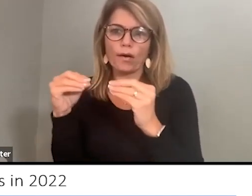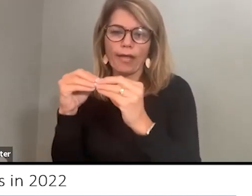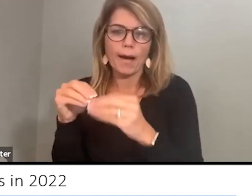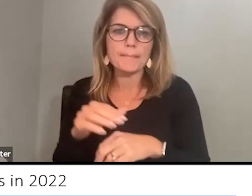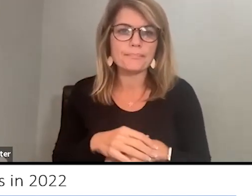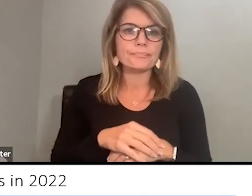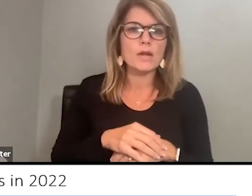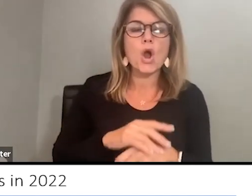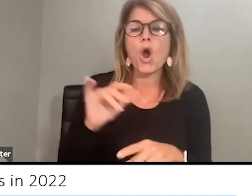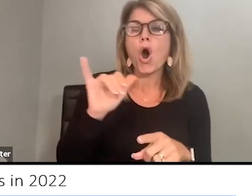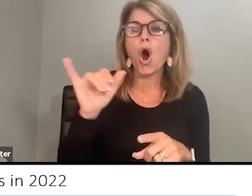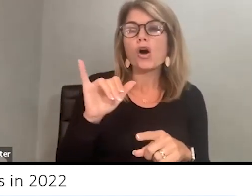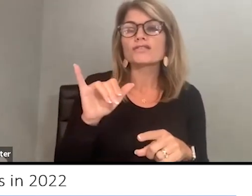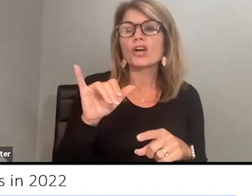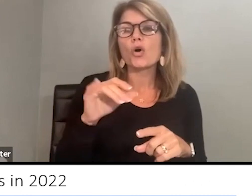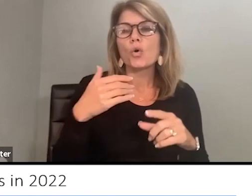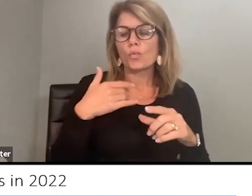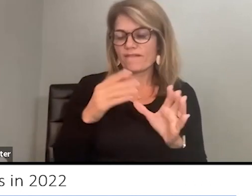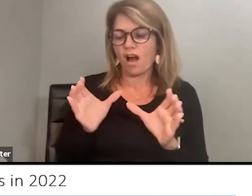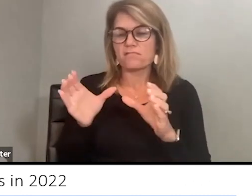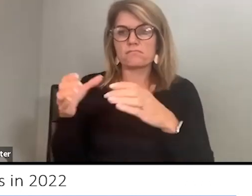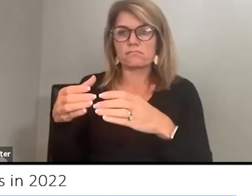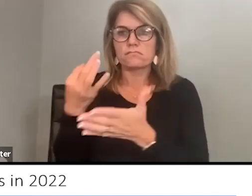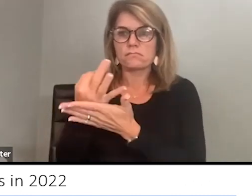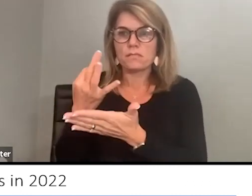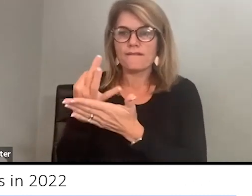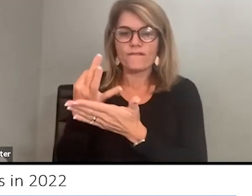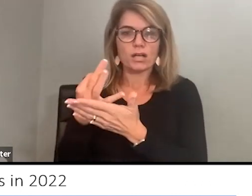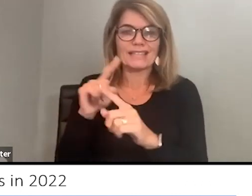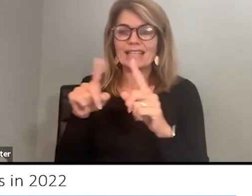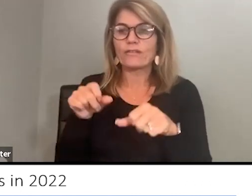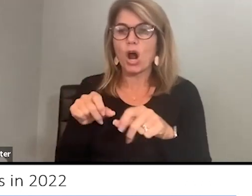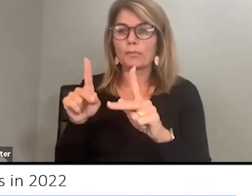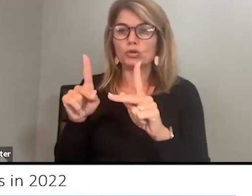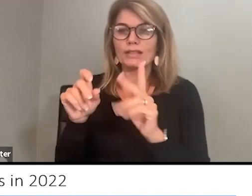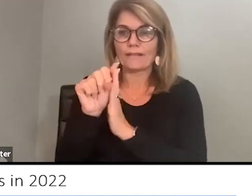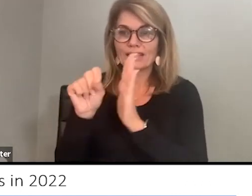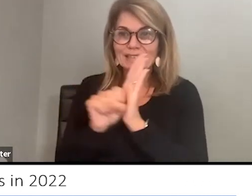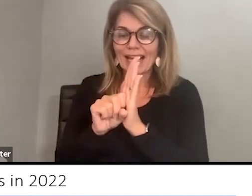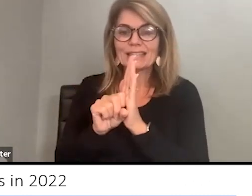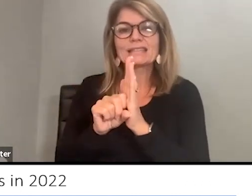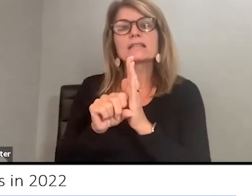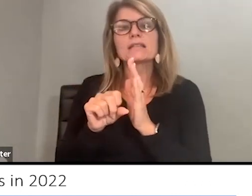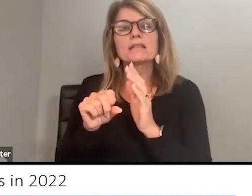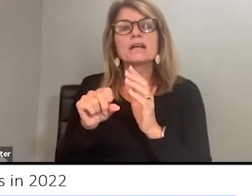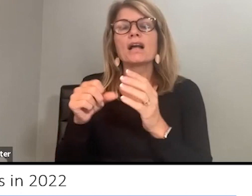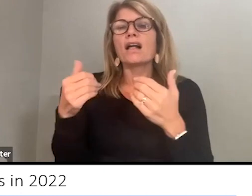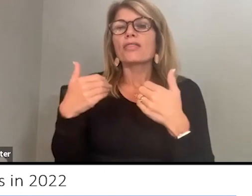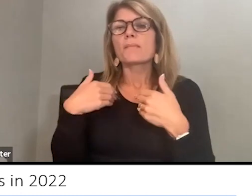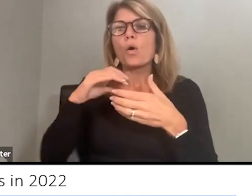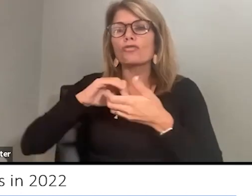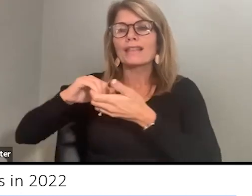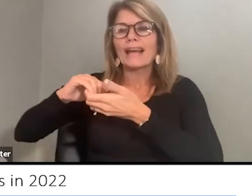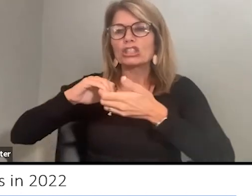also have another series of funds that are opportunities for states, and these are largely managed through a relationship that we have with the NASHMA, the